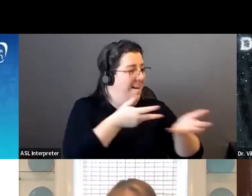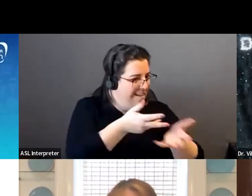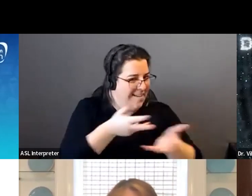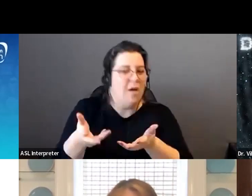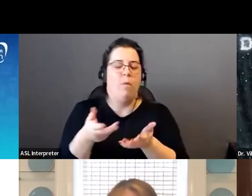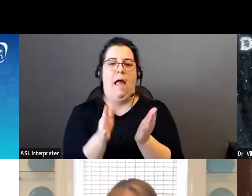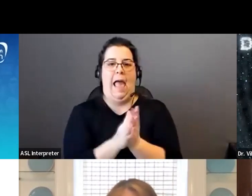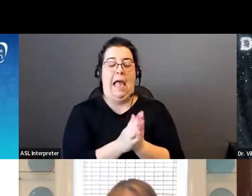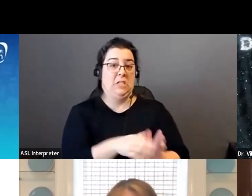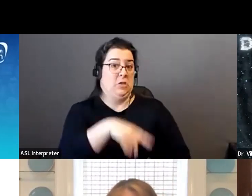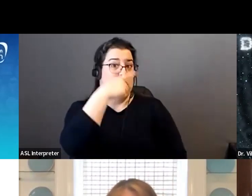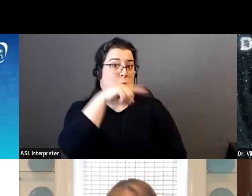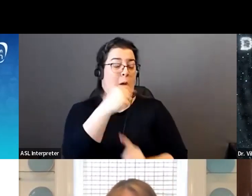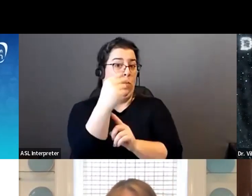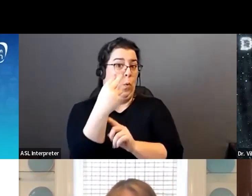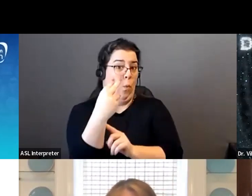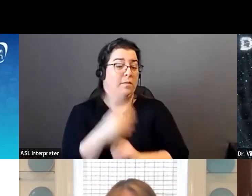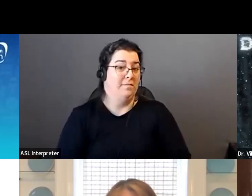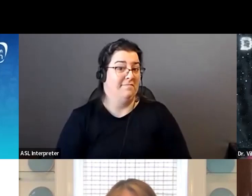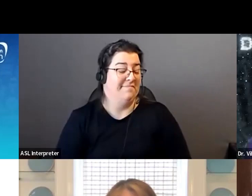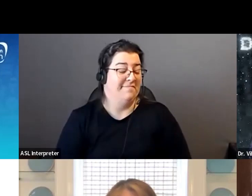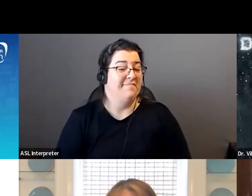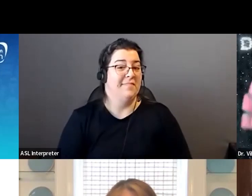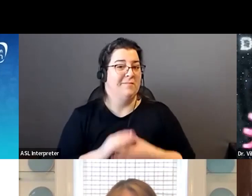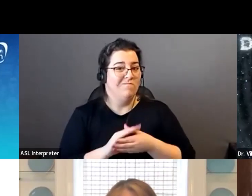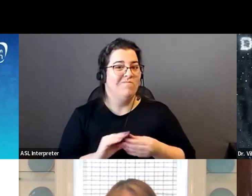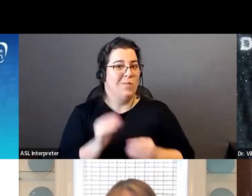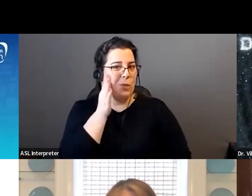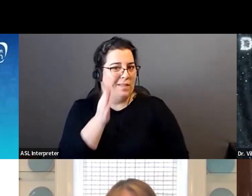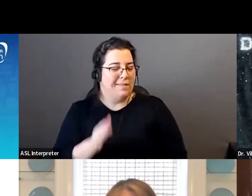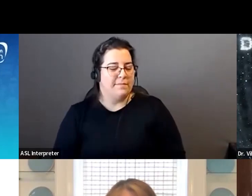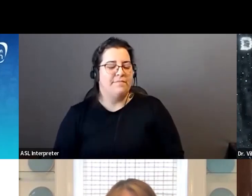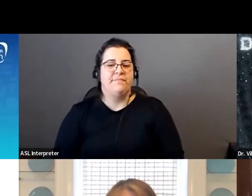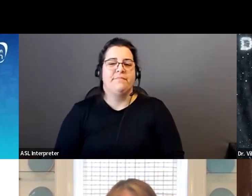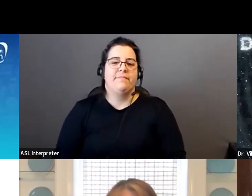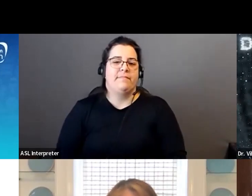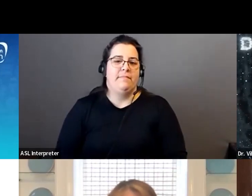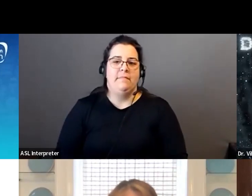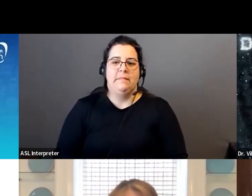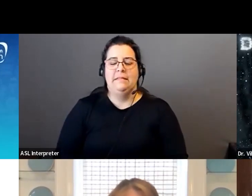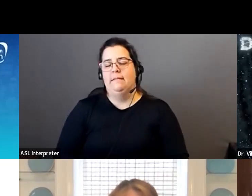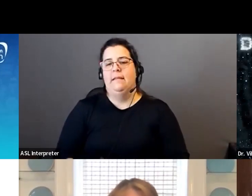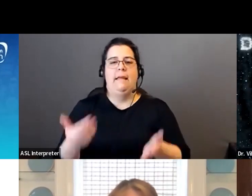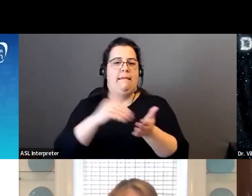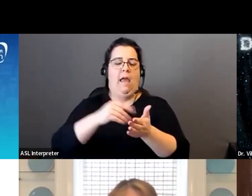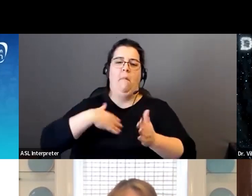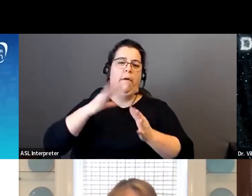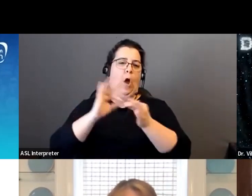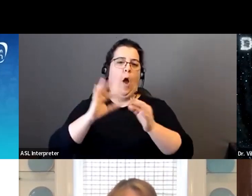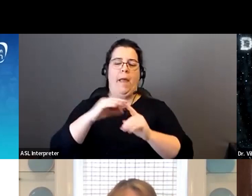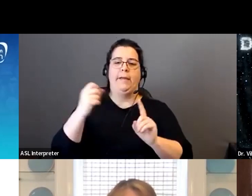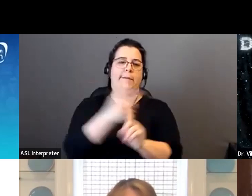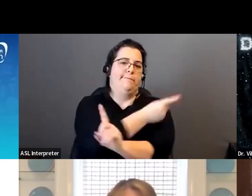tell, this is just me, but again, I'm talking loosely, but I know most of the people here are doing a business podcast. I say that, hey,